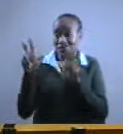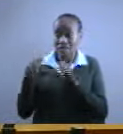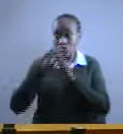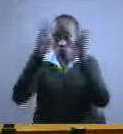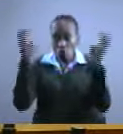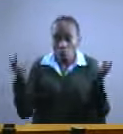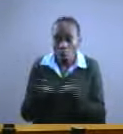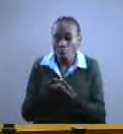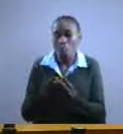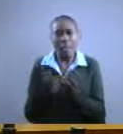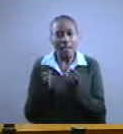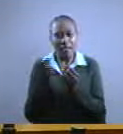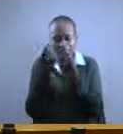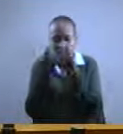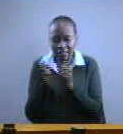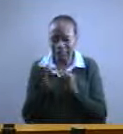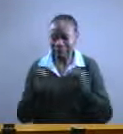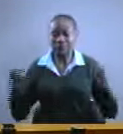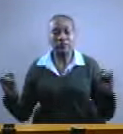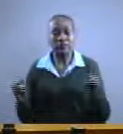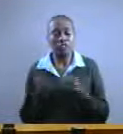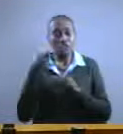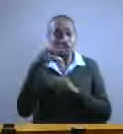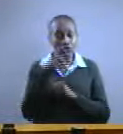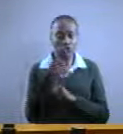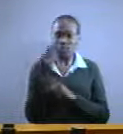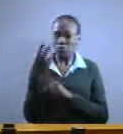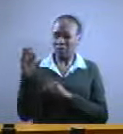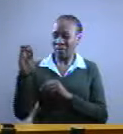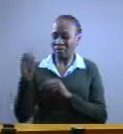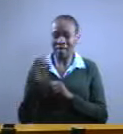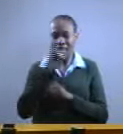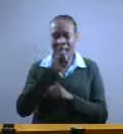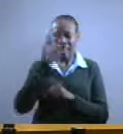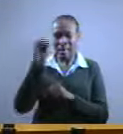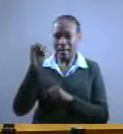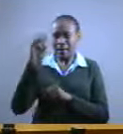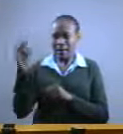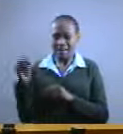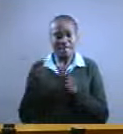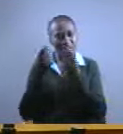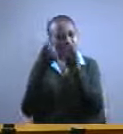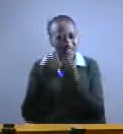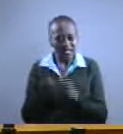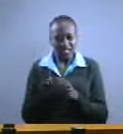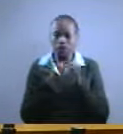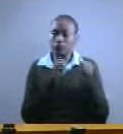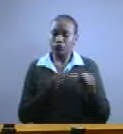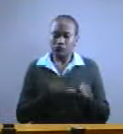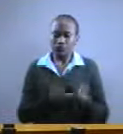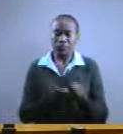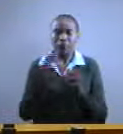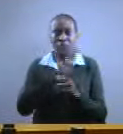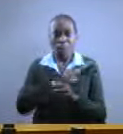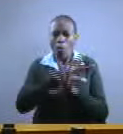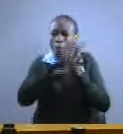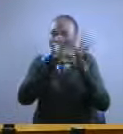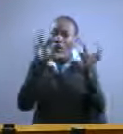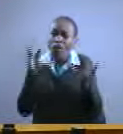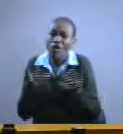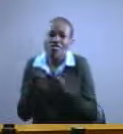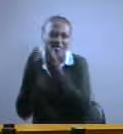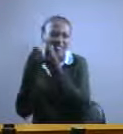financial crisis, G20, IMF, Financial Stability Board, and all the international regulatory